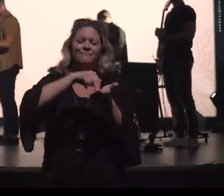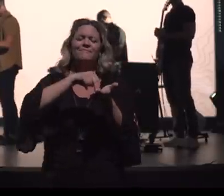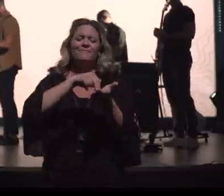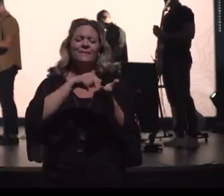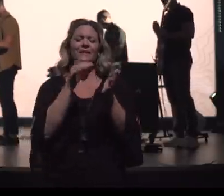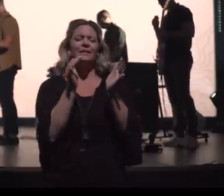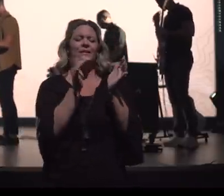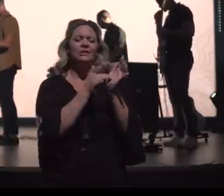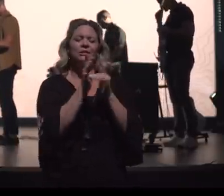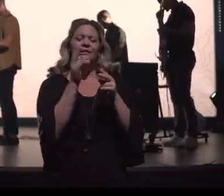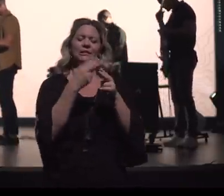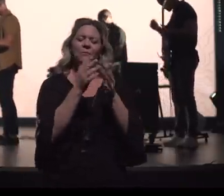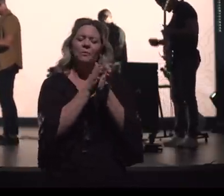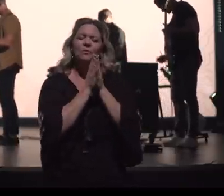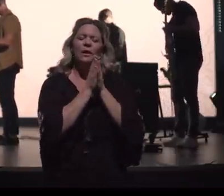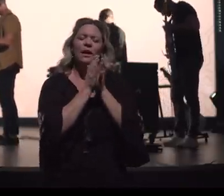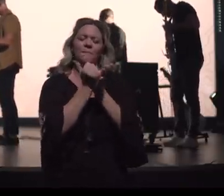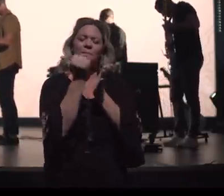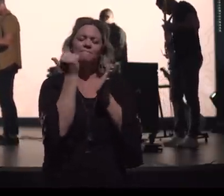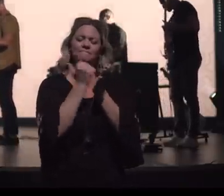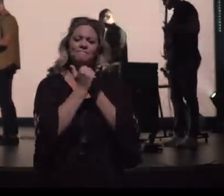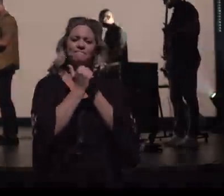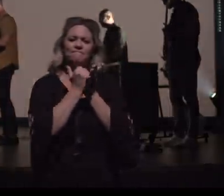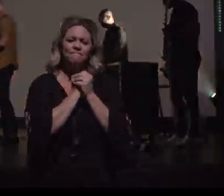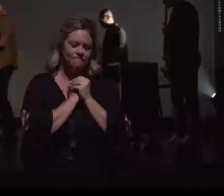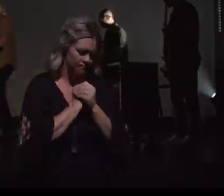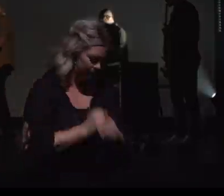in Jesus' name we pray. Amen.